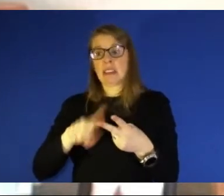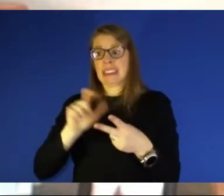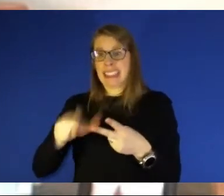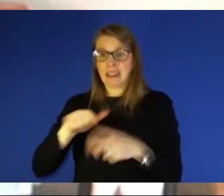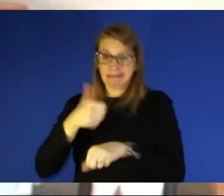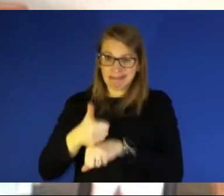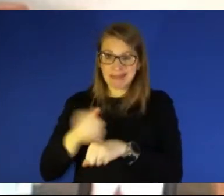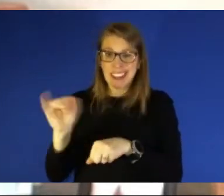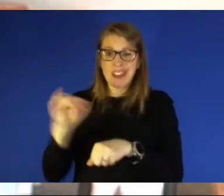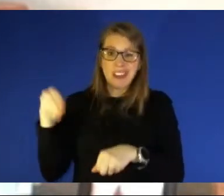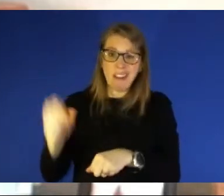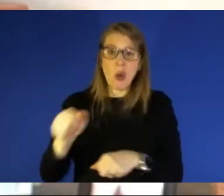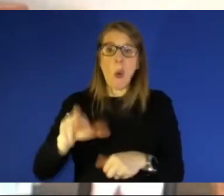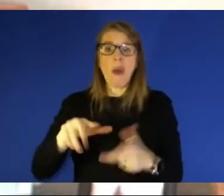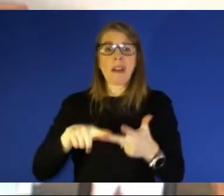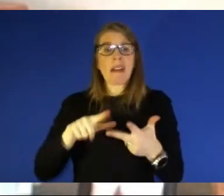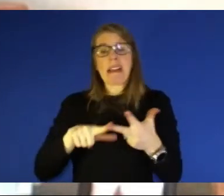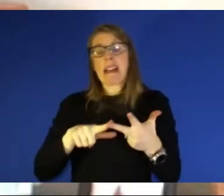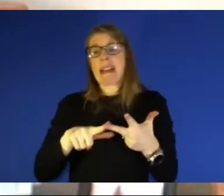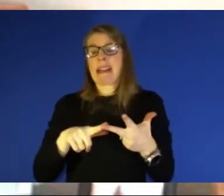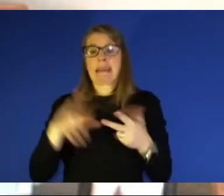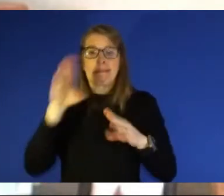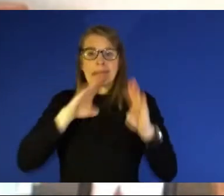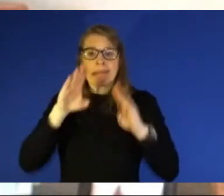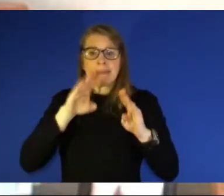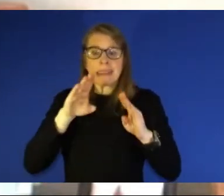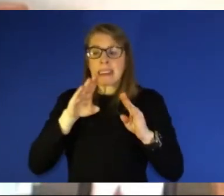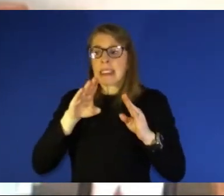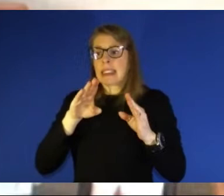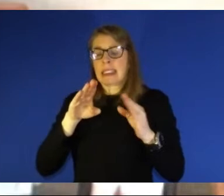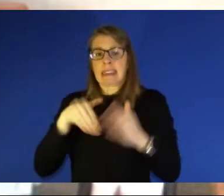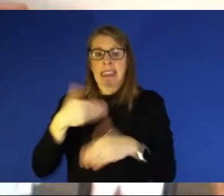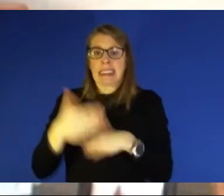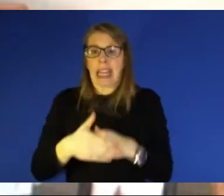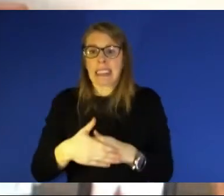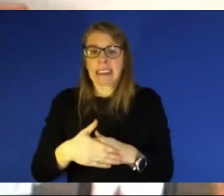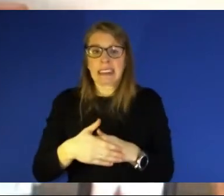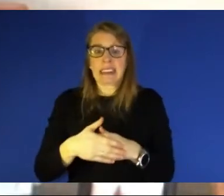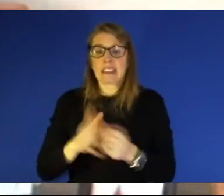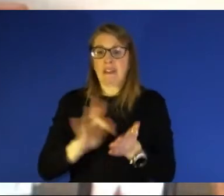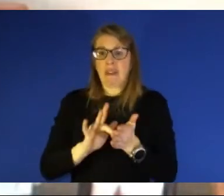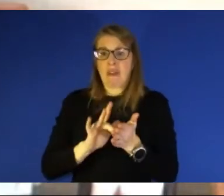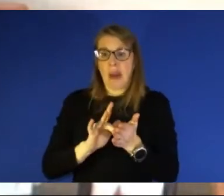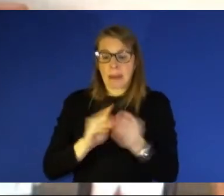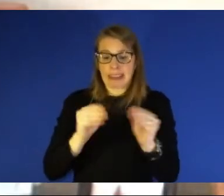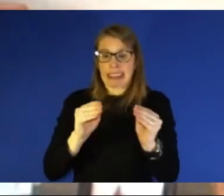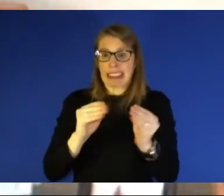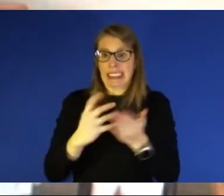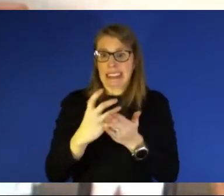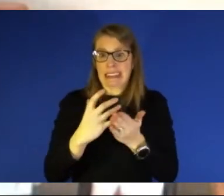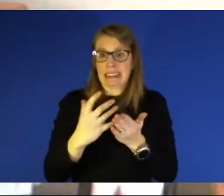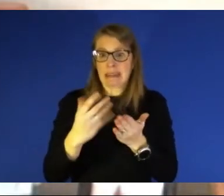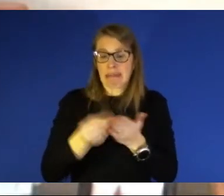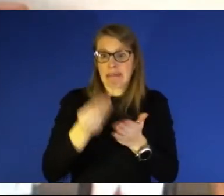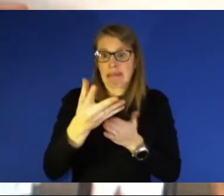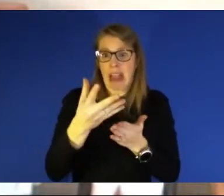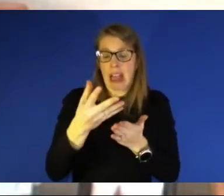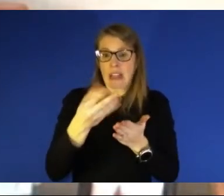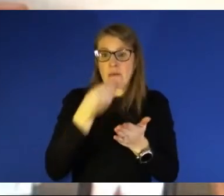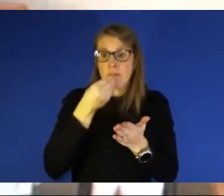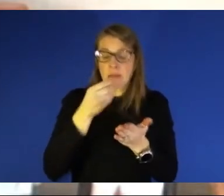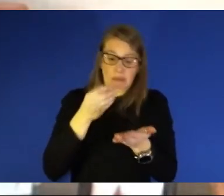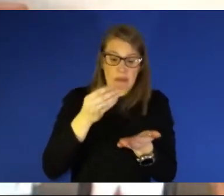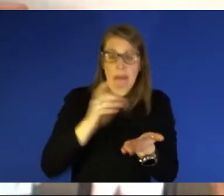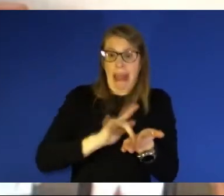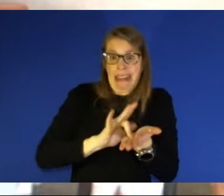you're worried about how to secure that next pharmacy visit that you need, give us a call. We're here to help. We partner